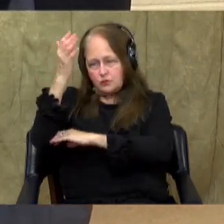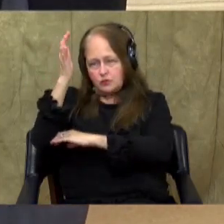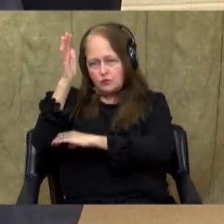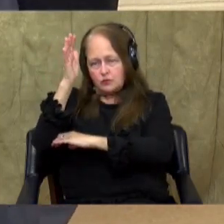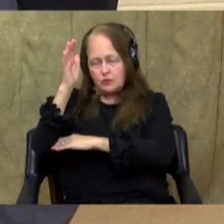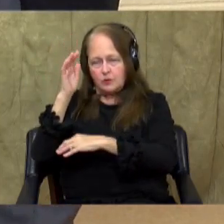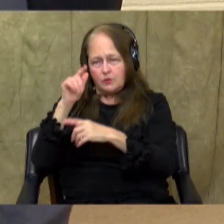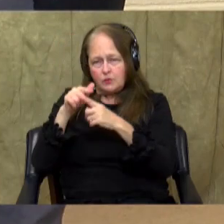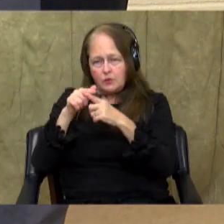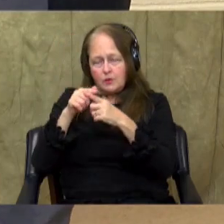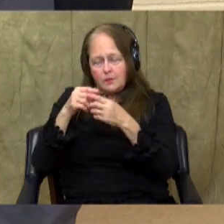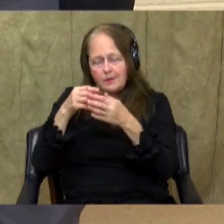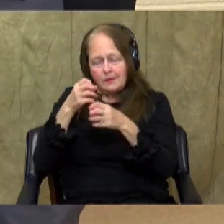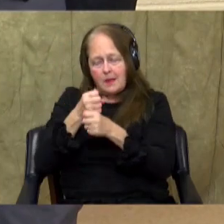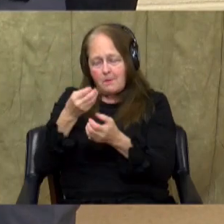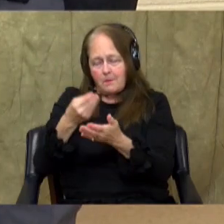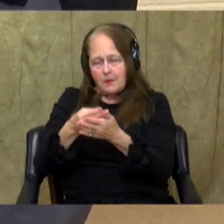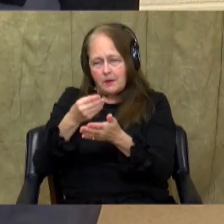growing cash crops.